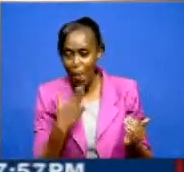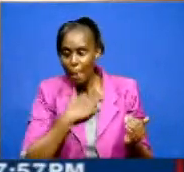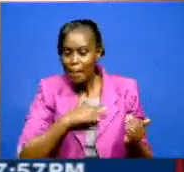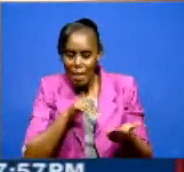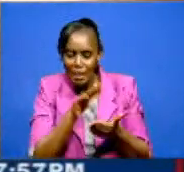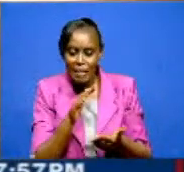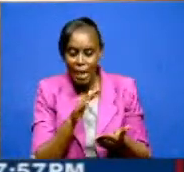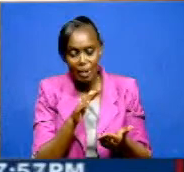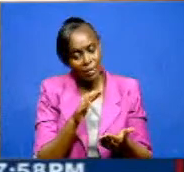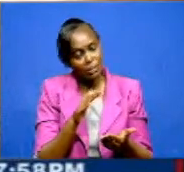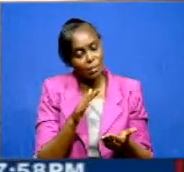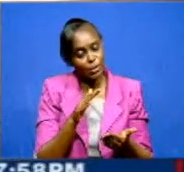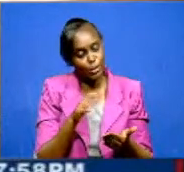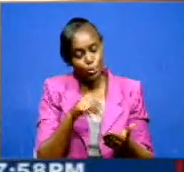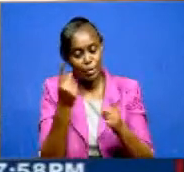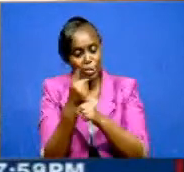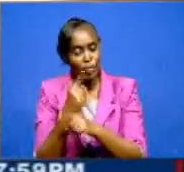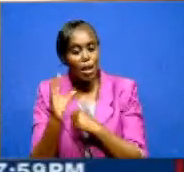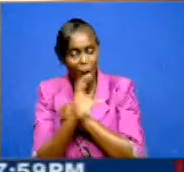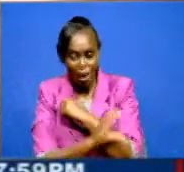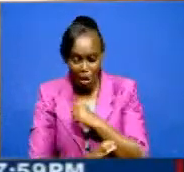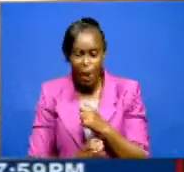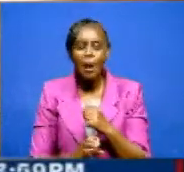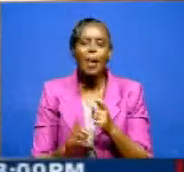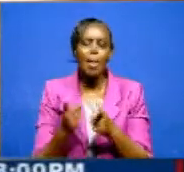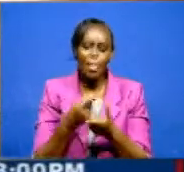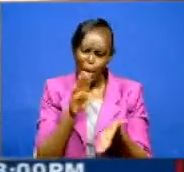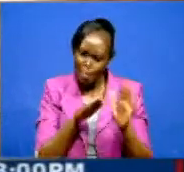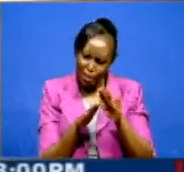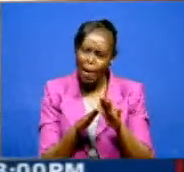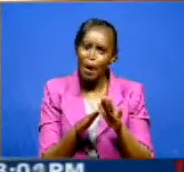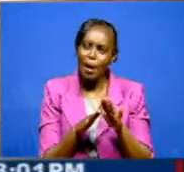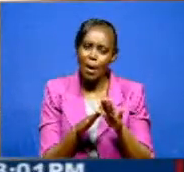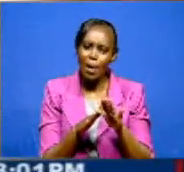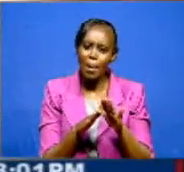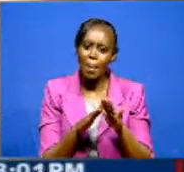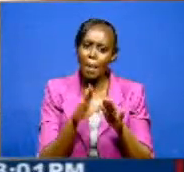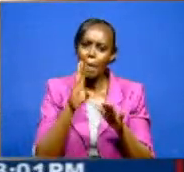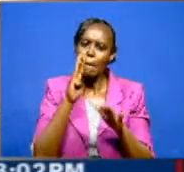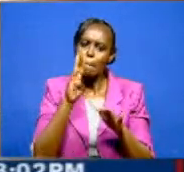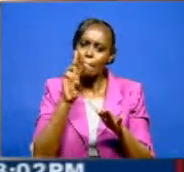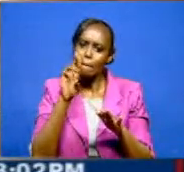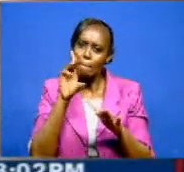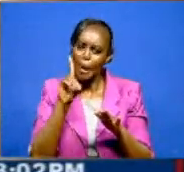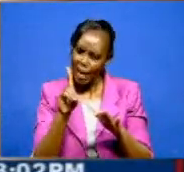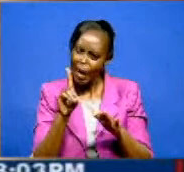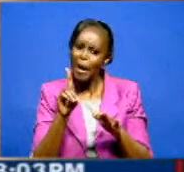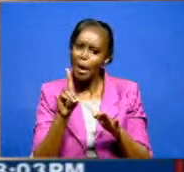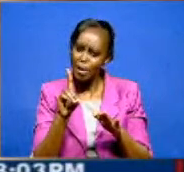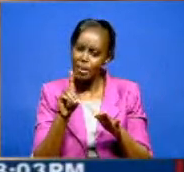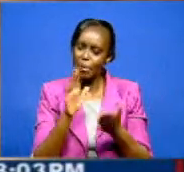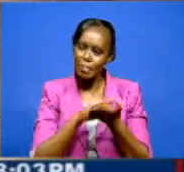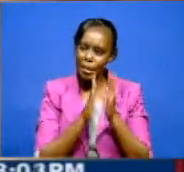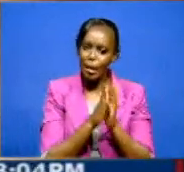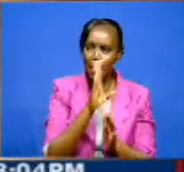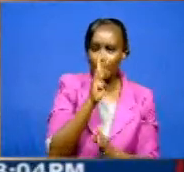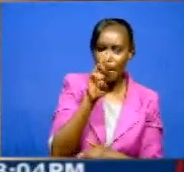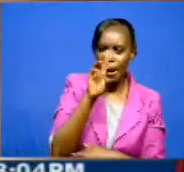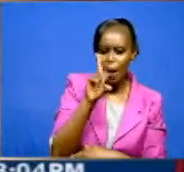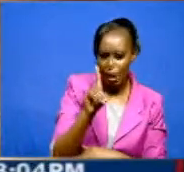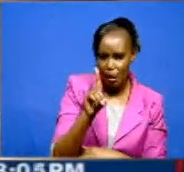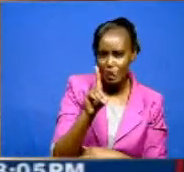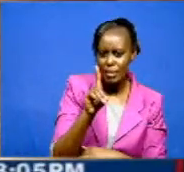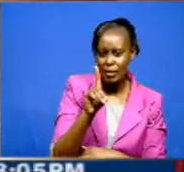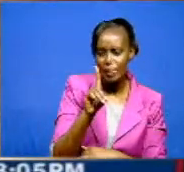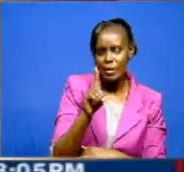it over to us. Because then it will be a package, to be a brand. To be a brand. It will not be just